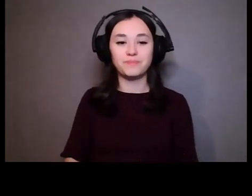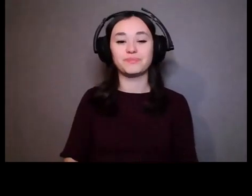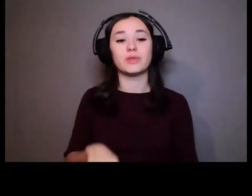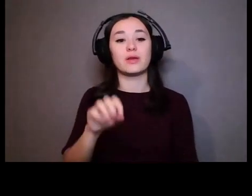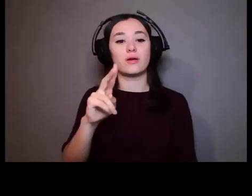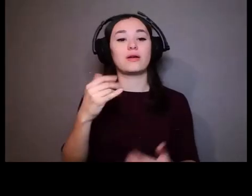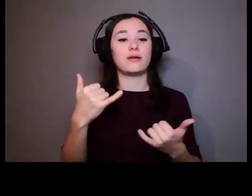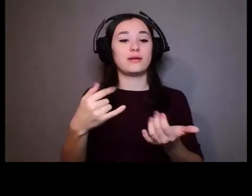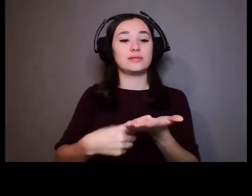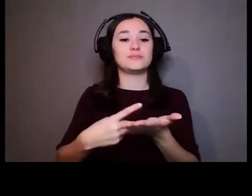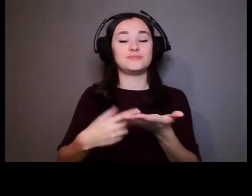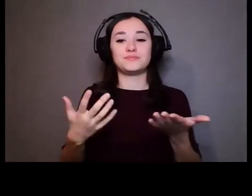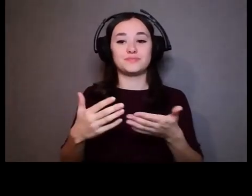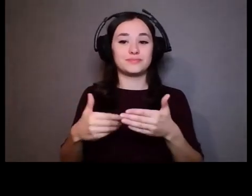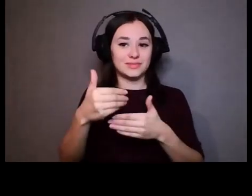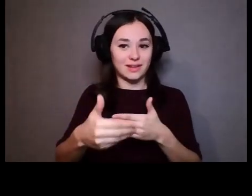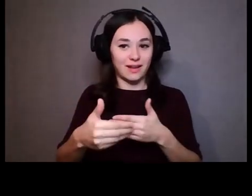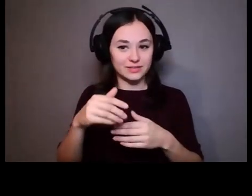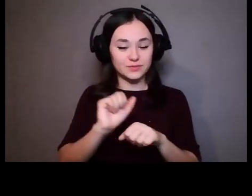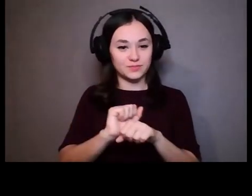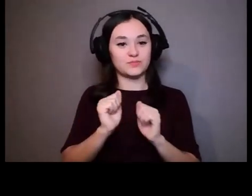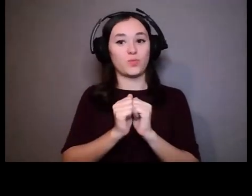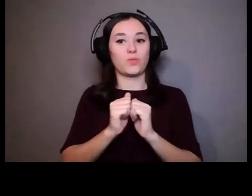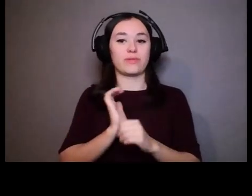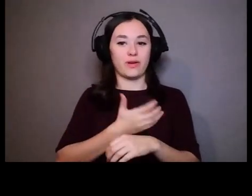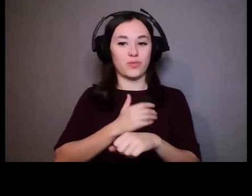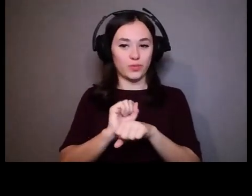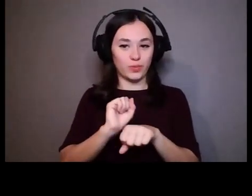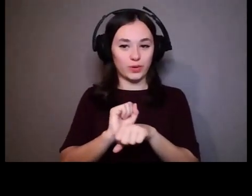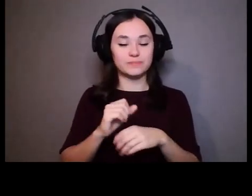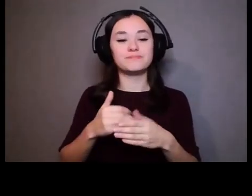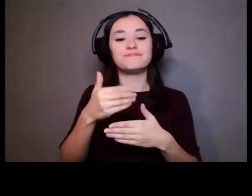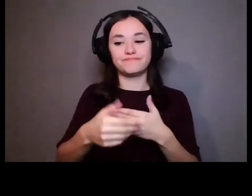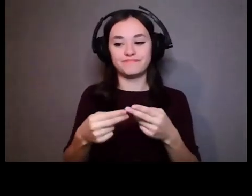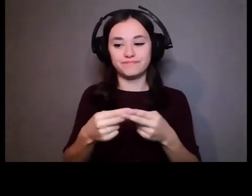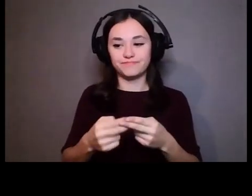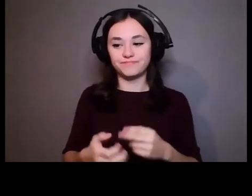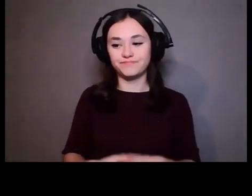next in our work. So let's go to the next slide, please.